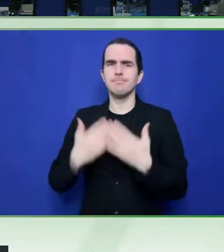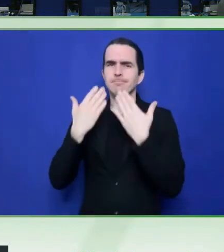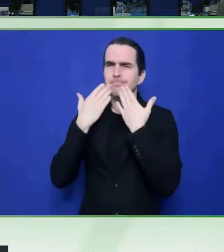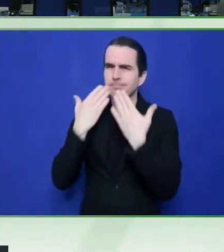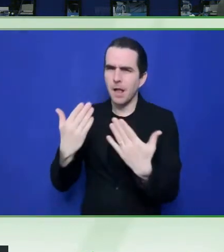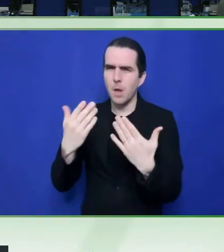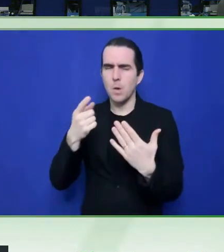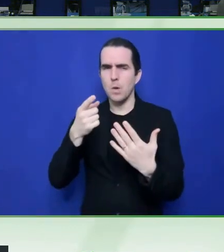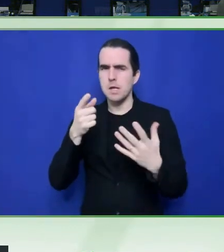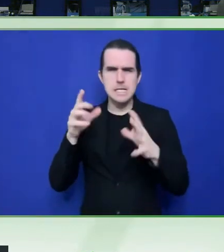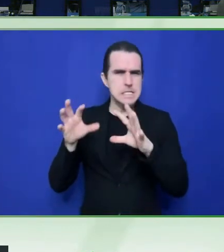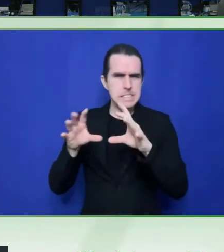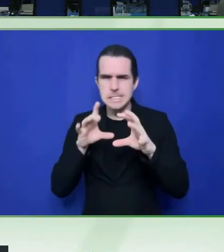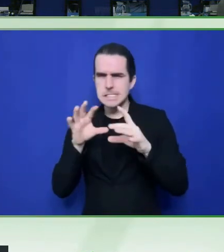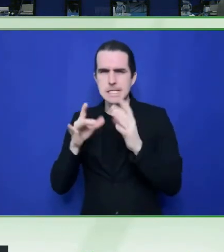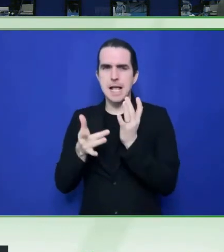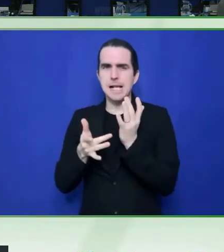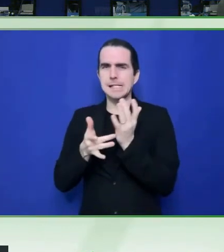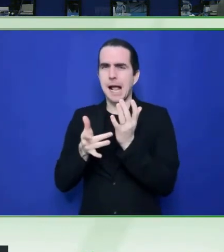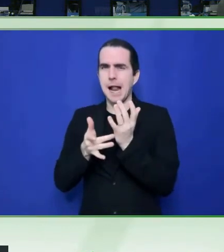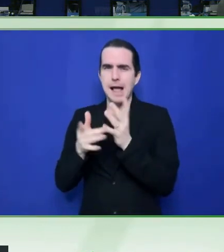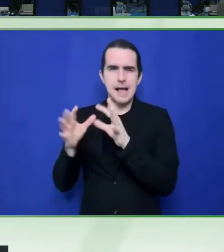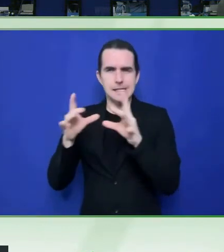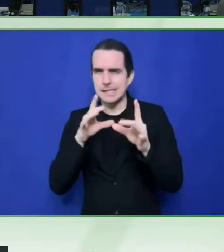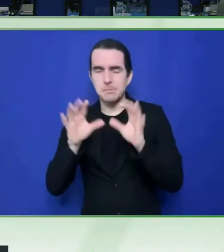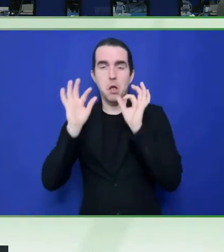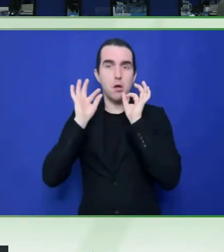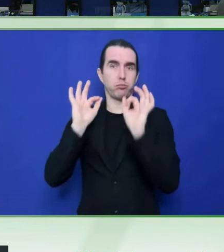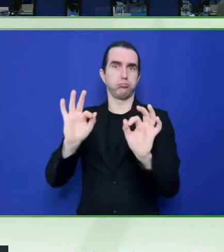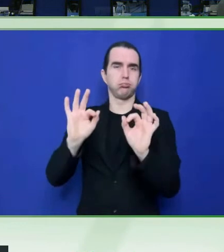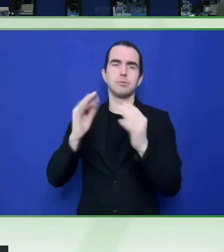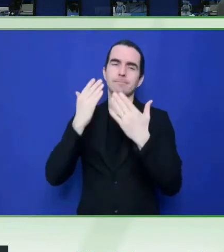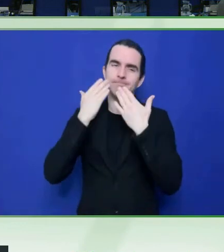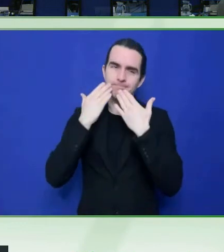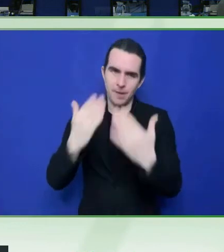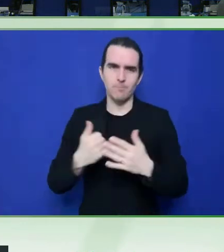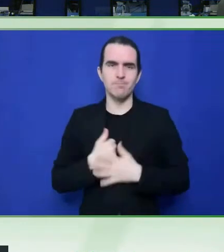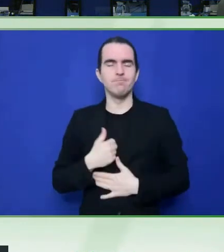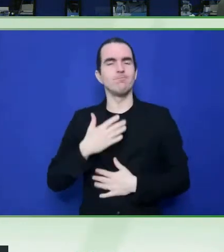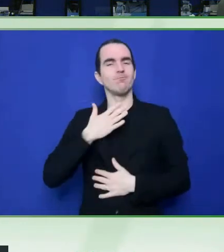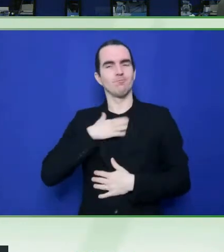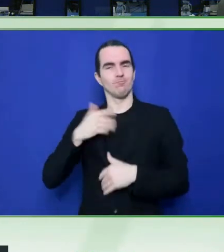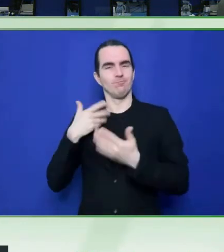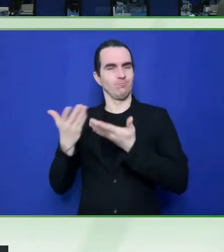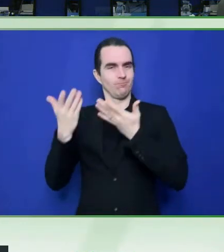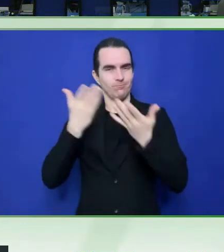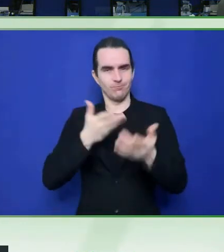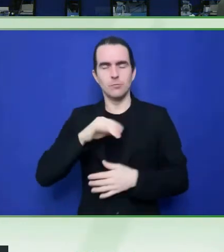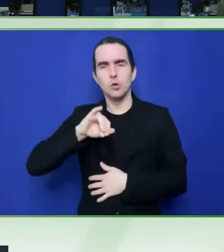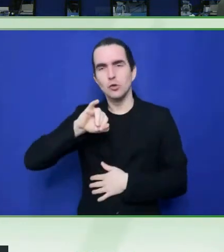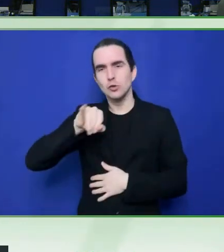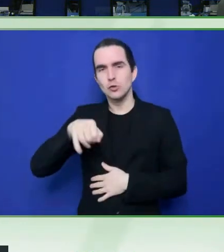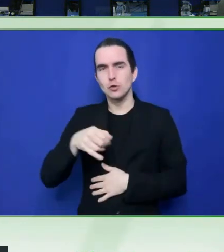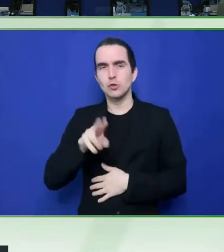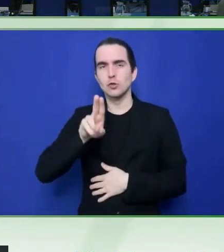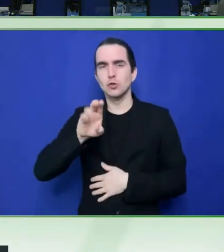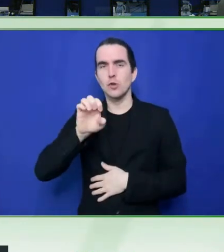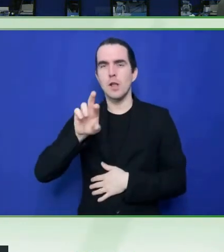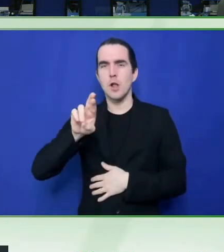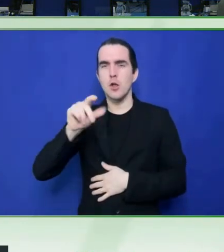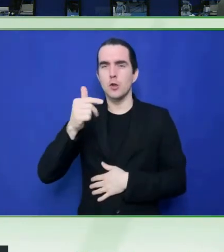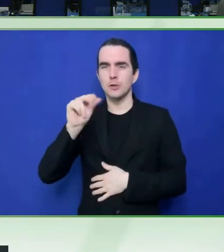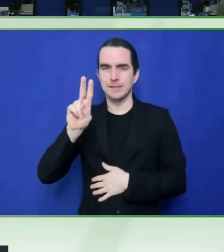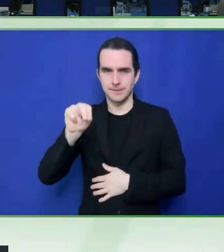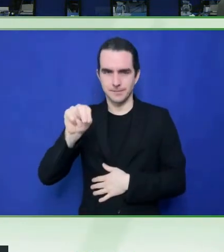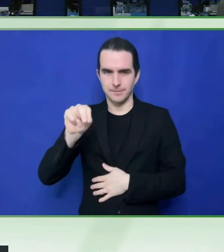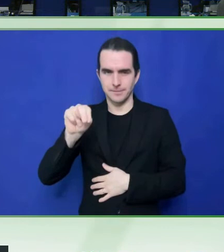Jürgen. Thank you very much, Tom, and thank you very much, Marina. So now we move countries, and we even move